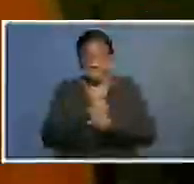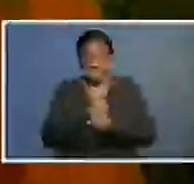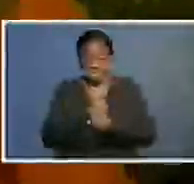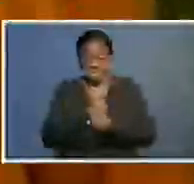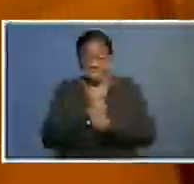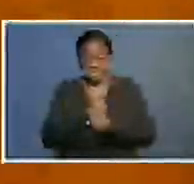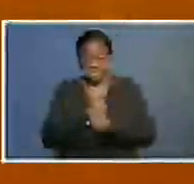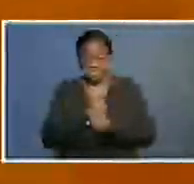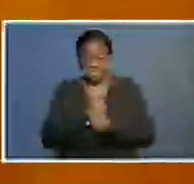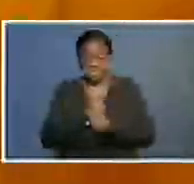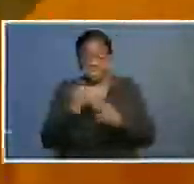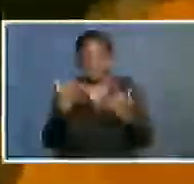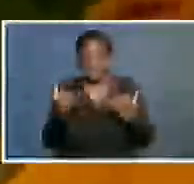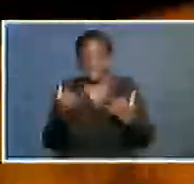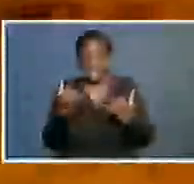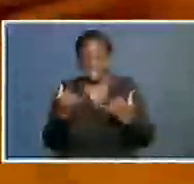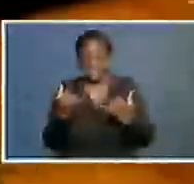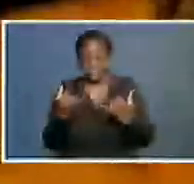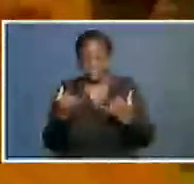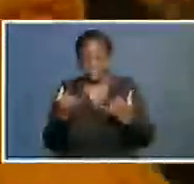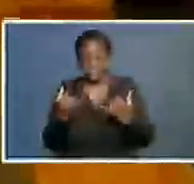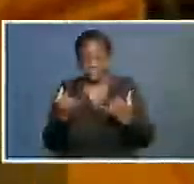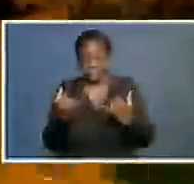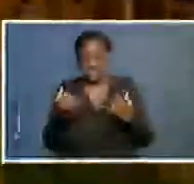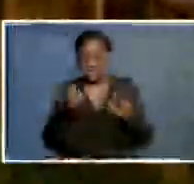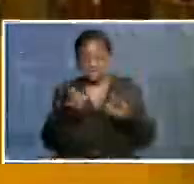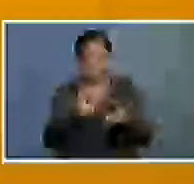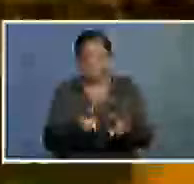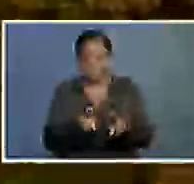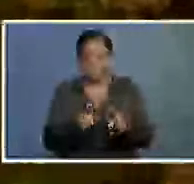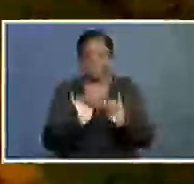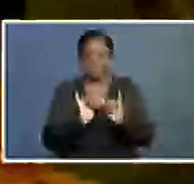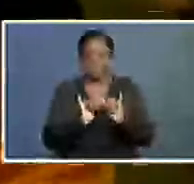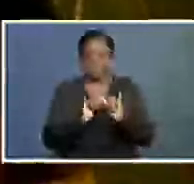home, a tent. Today, they're still fighting.